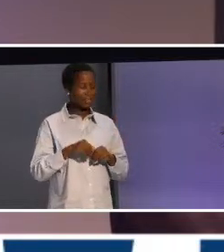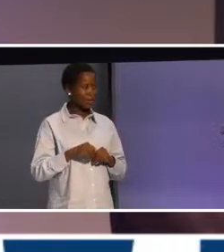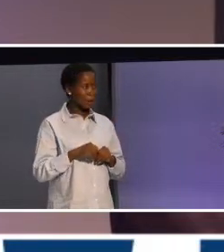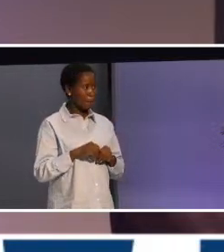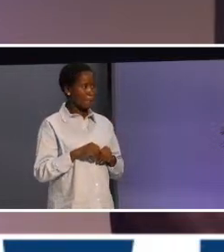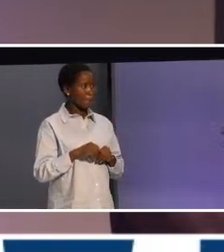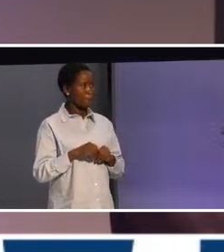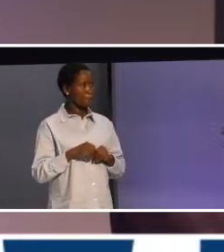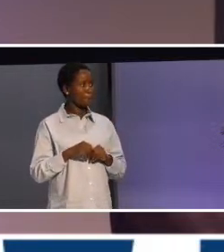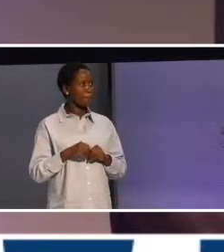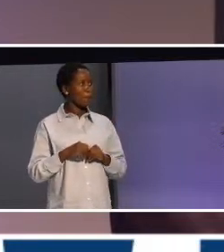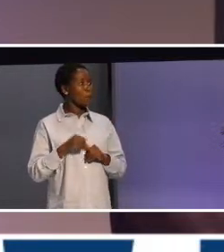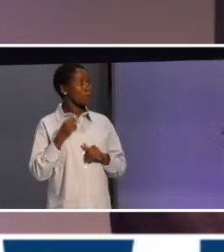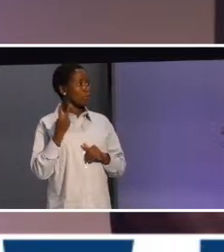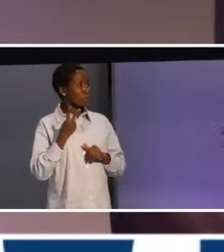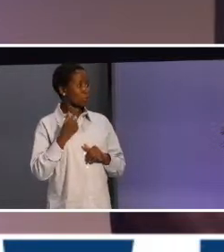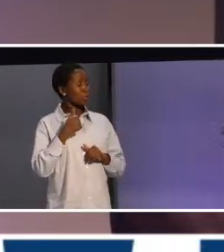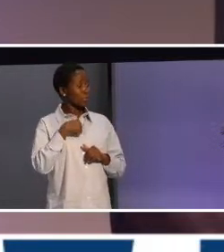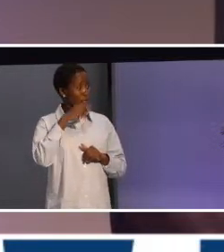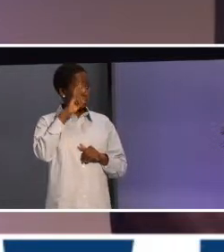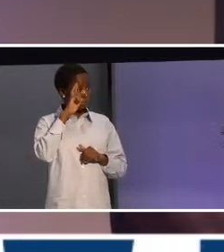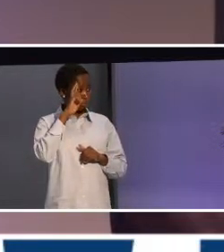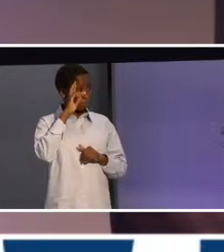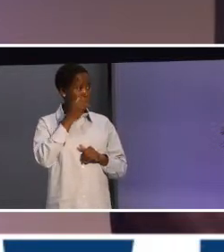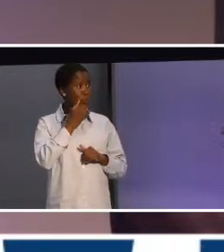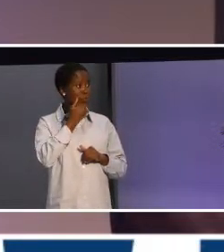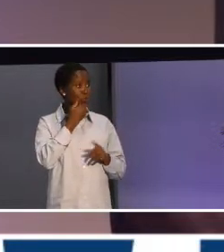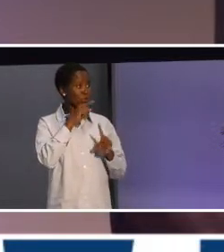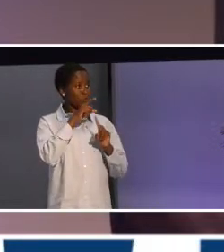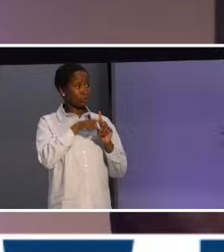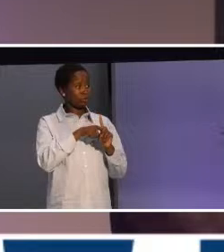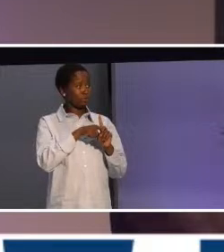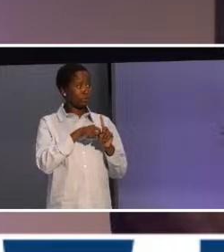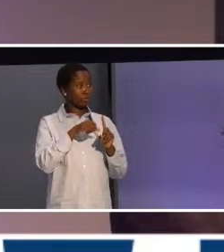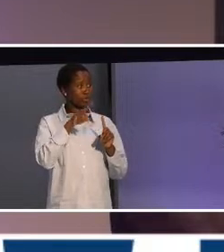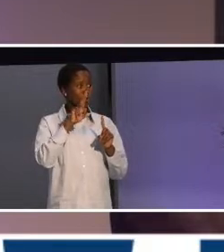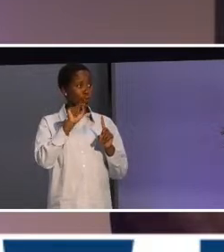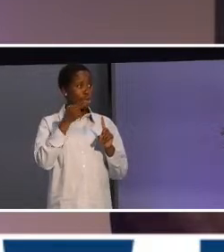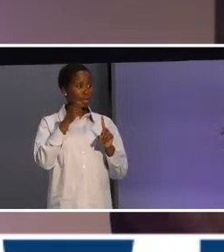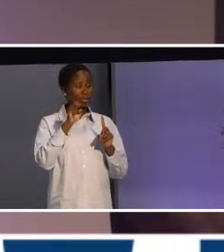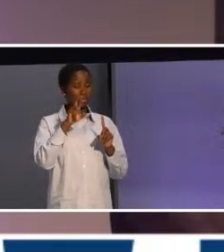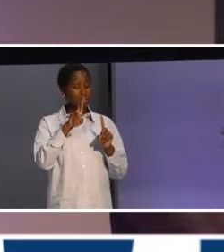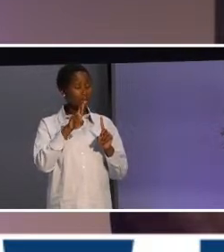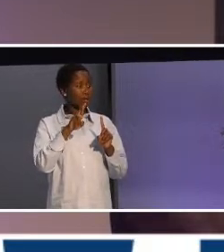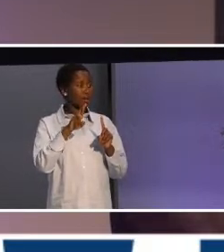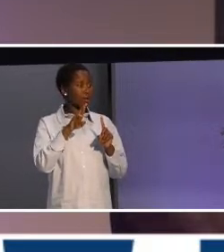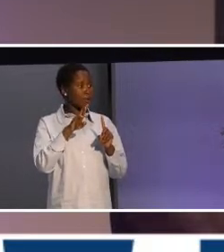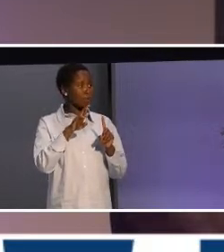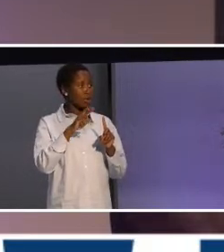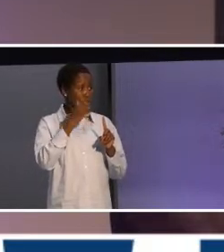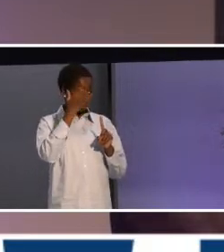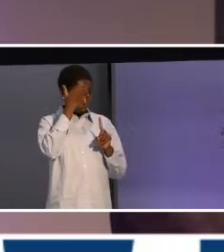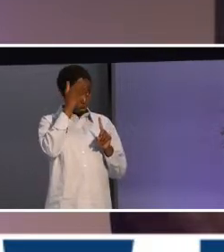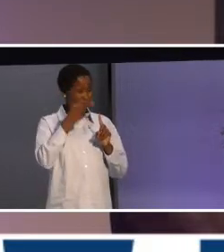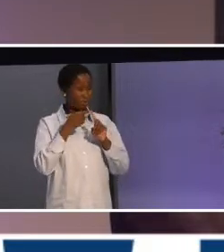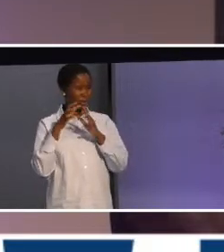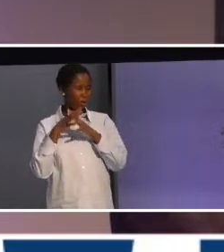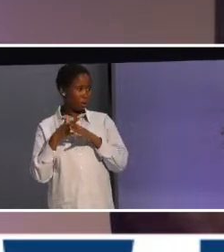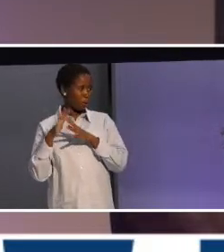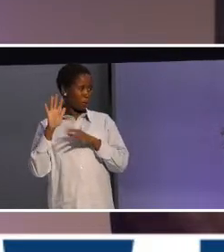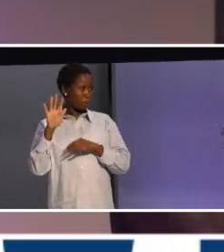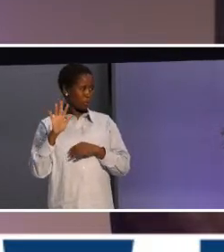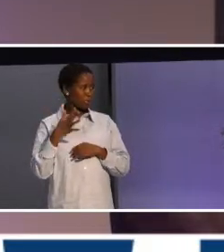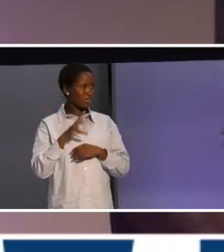what Martin Luther King once said: "If democracy has to have breadth of meaning, it is necessary to